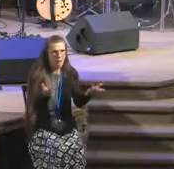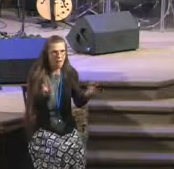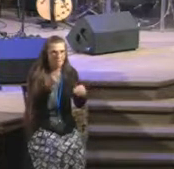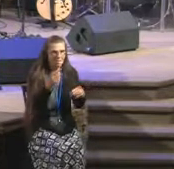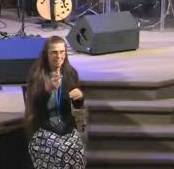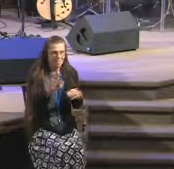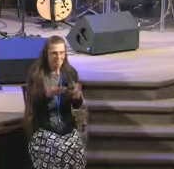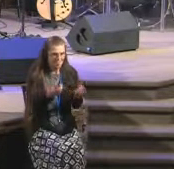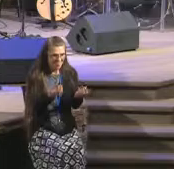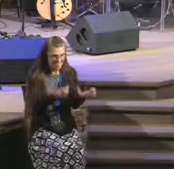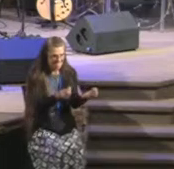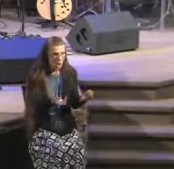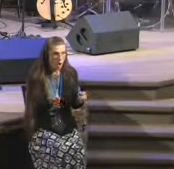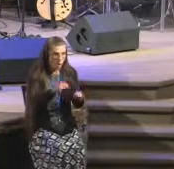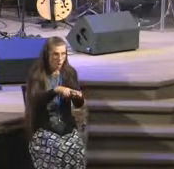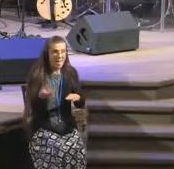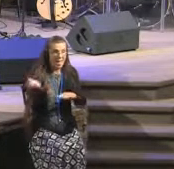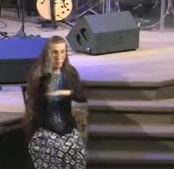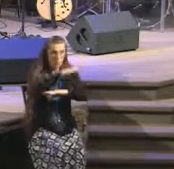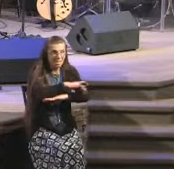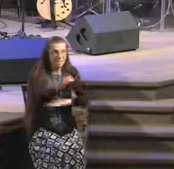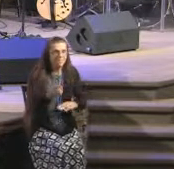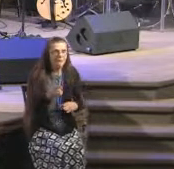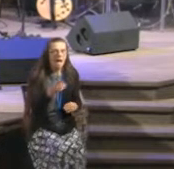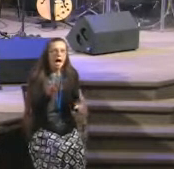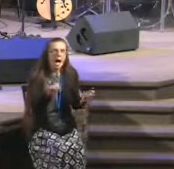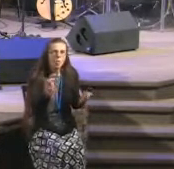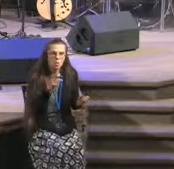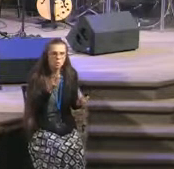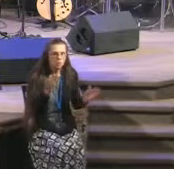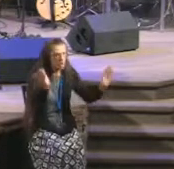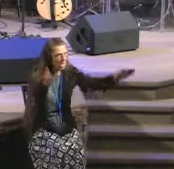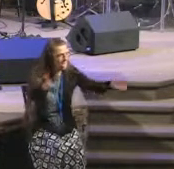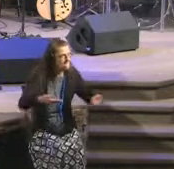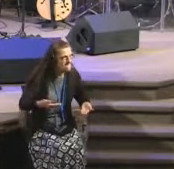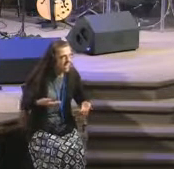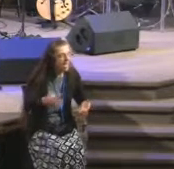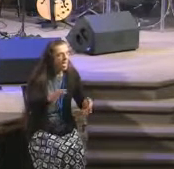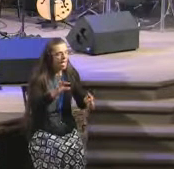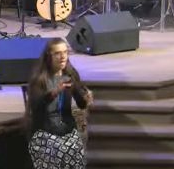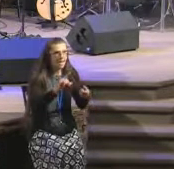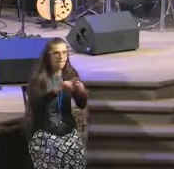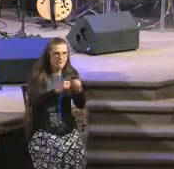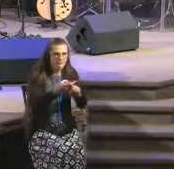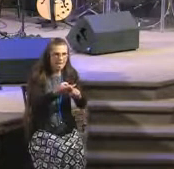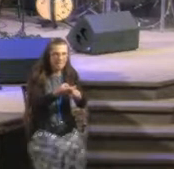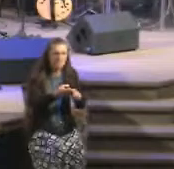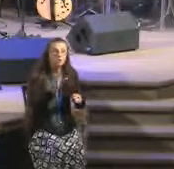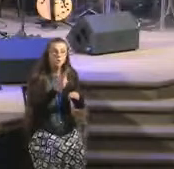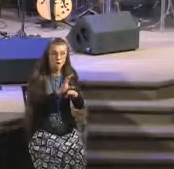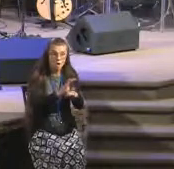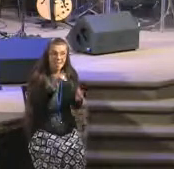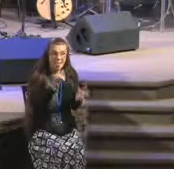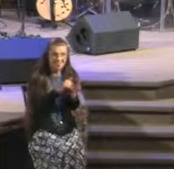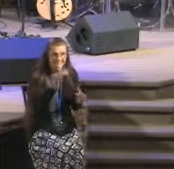one special day, and that is this. I want you to invite a friend to church that day.